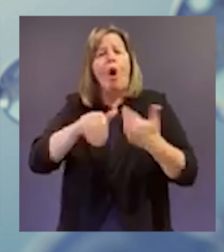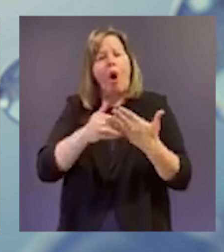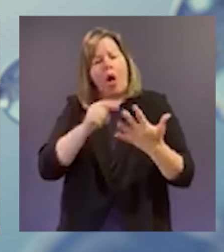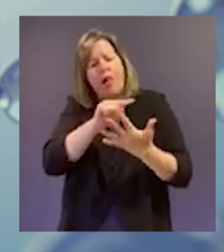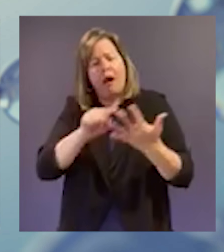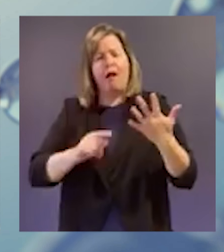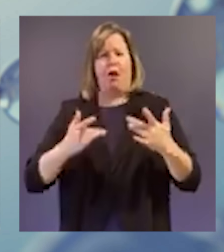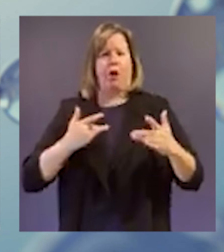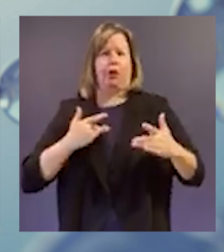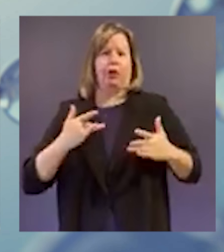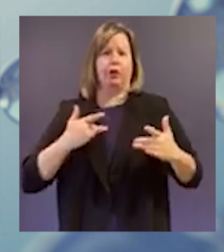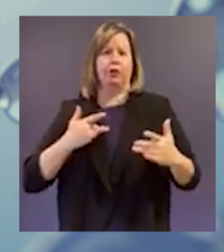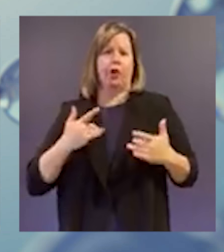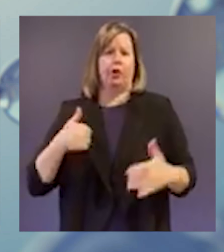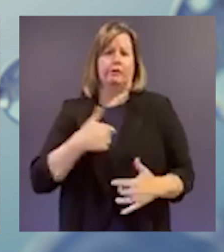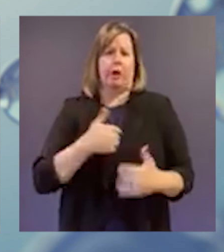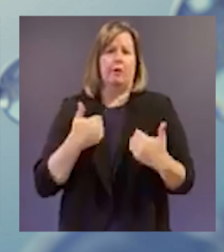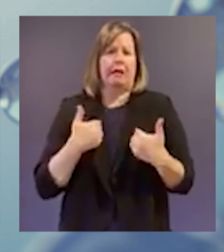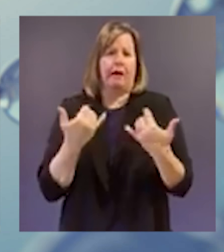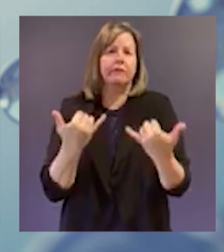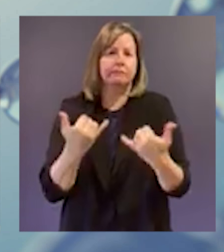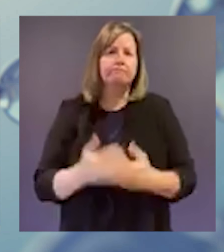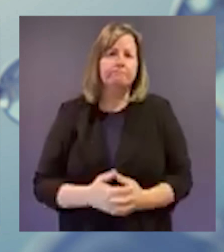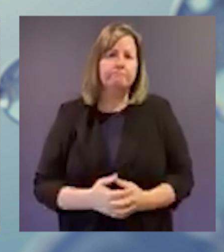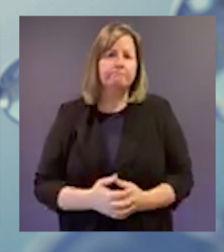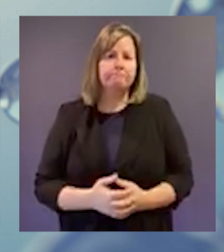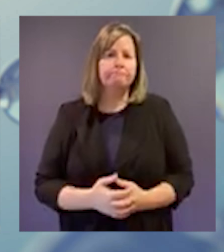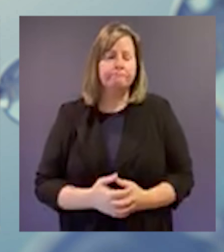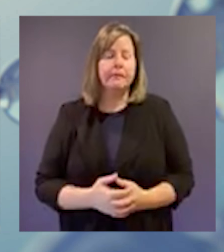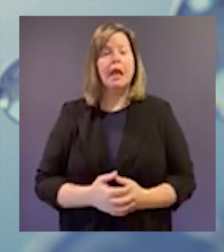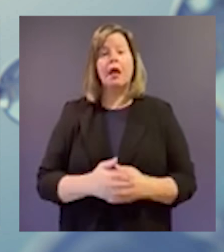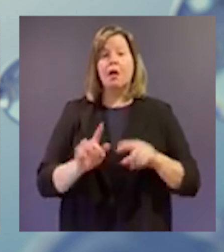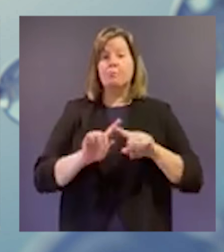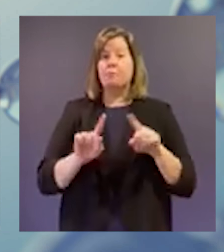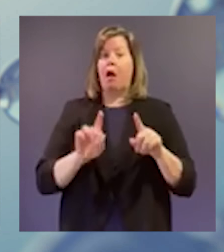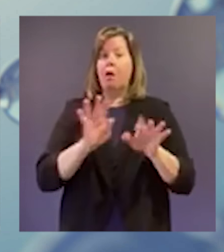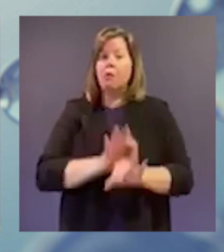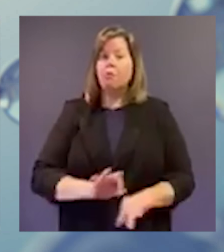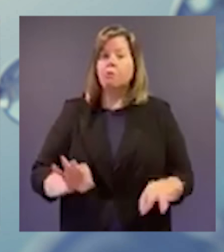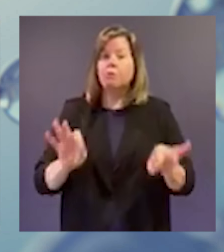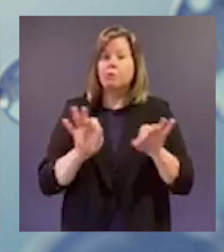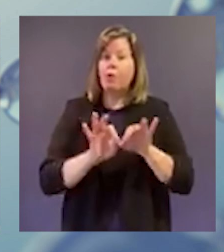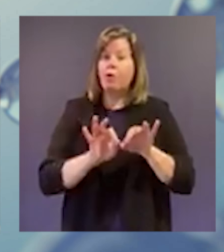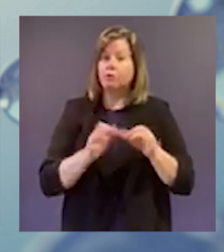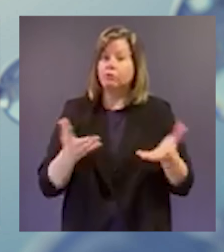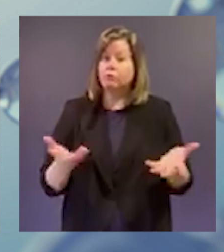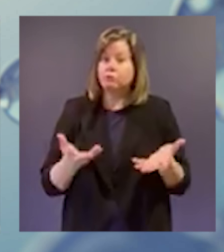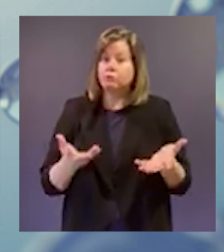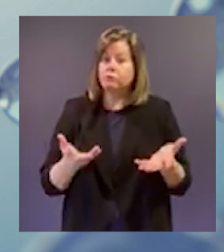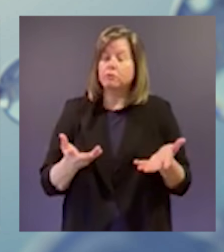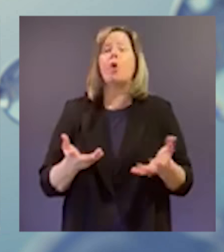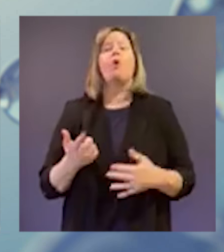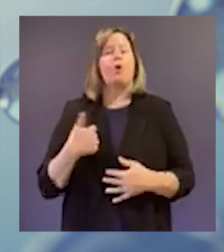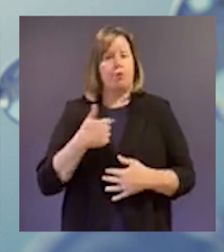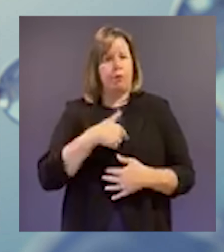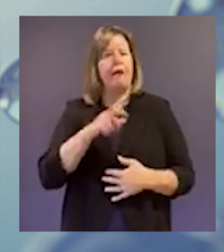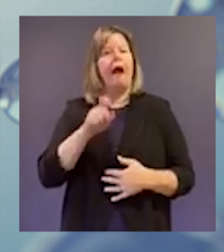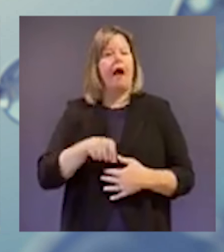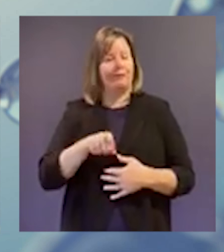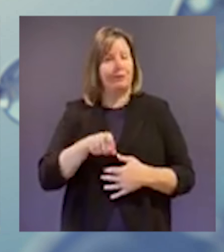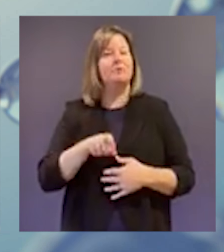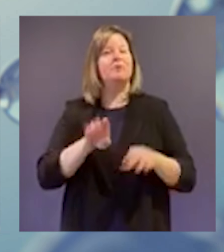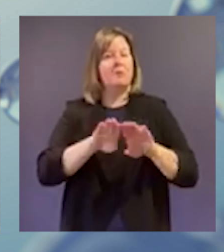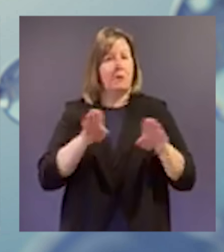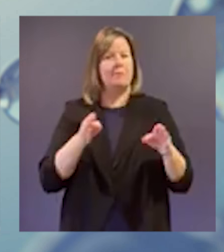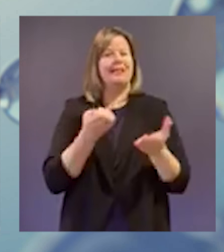such unusual circumstances that we have right now. But it's going to be important that even as we reopen the economy and get back to work,